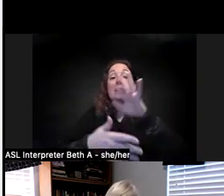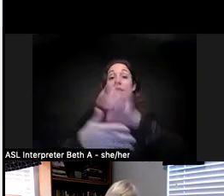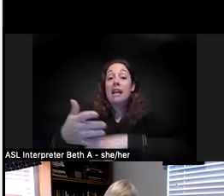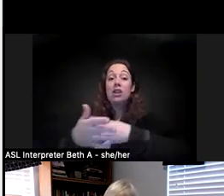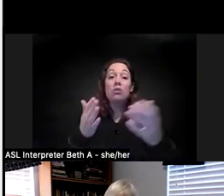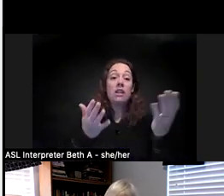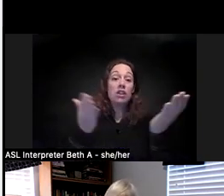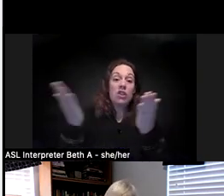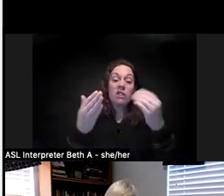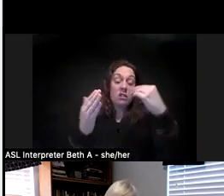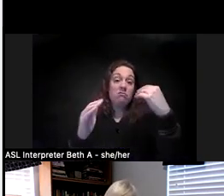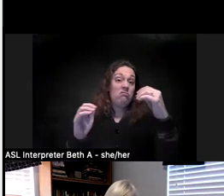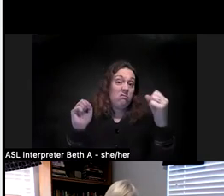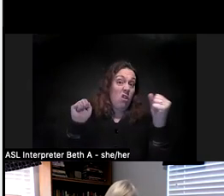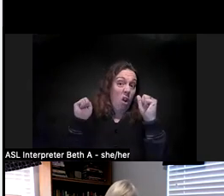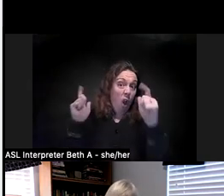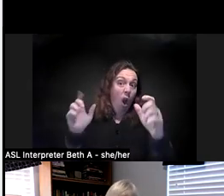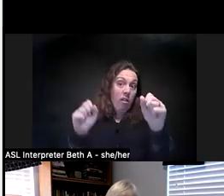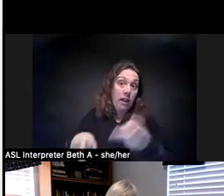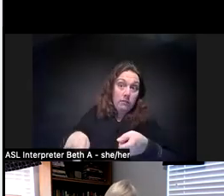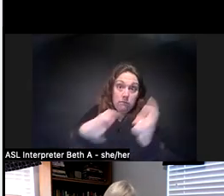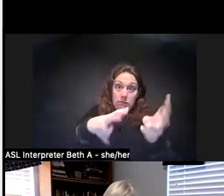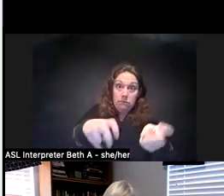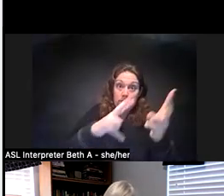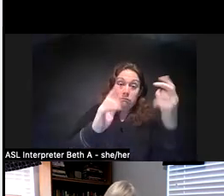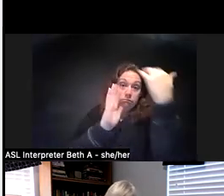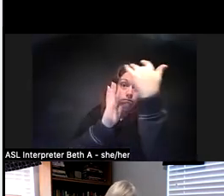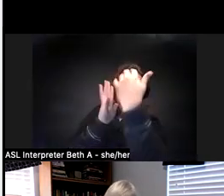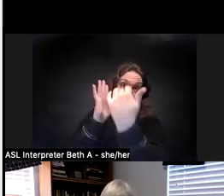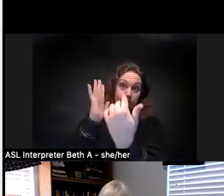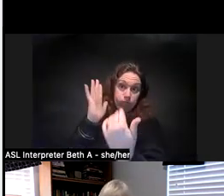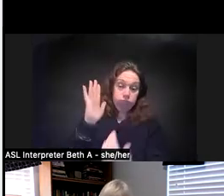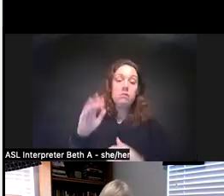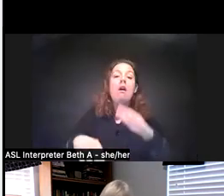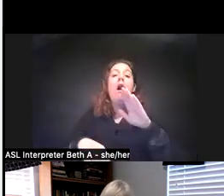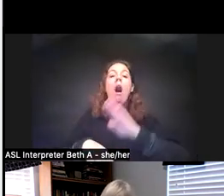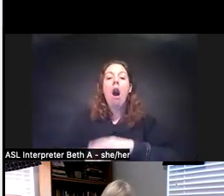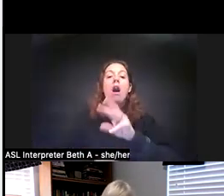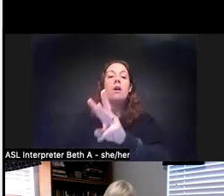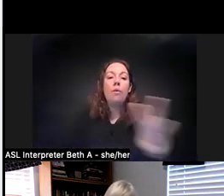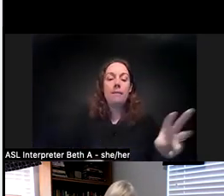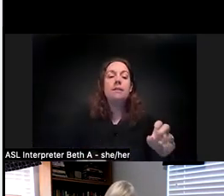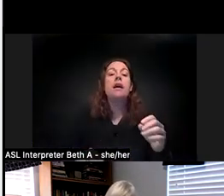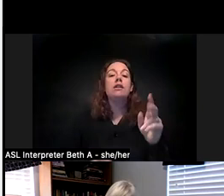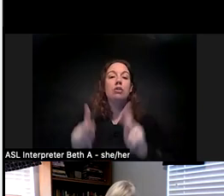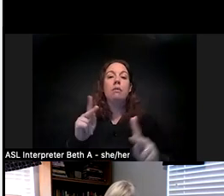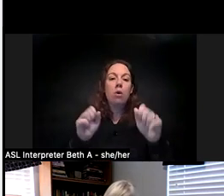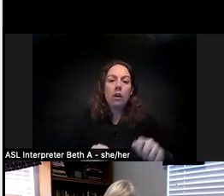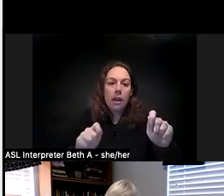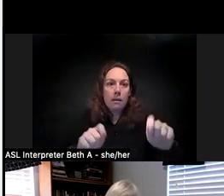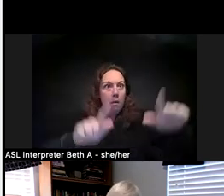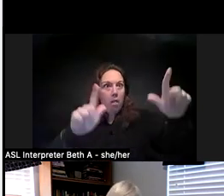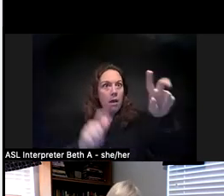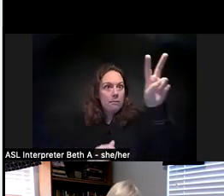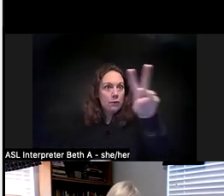on the website so people can read them ahead of time and understand what they, one, can ask for if they have to ask for something in